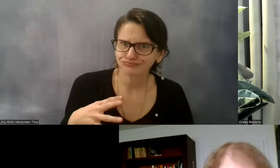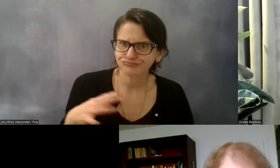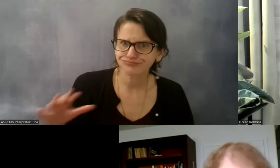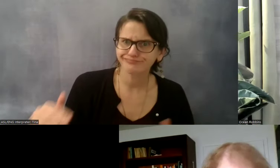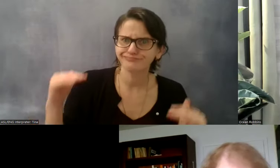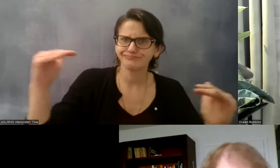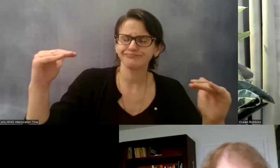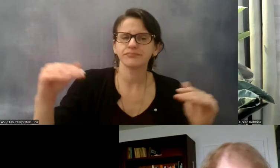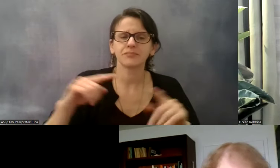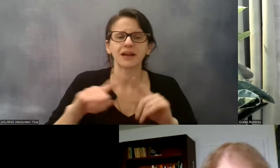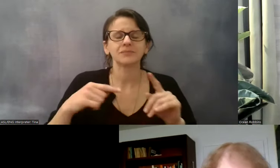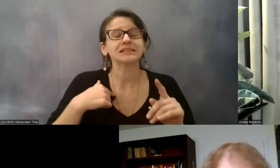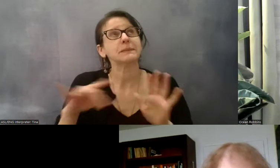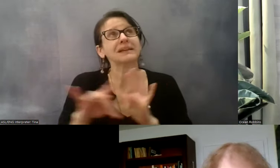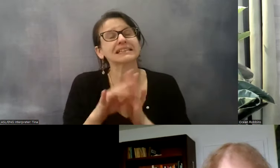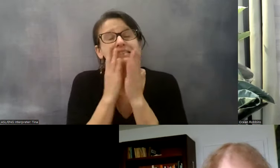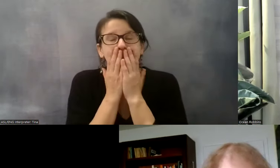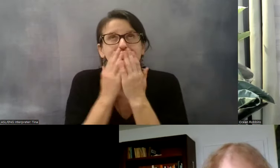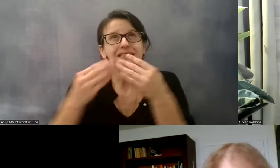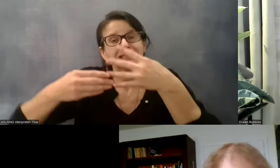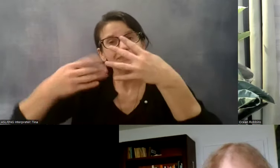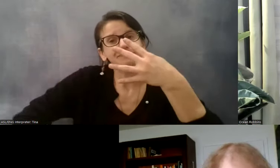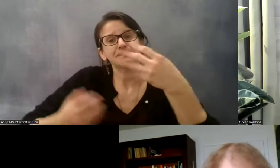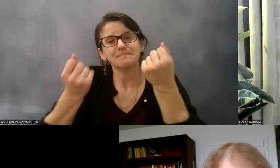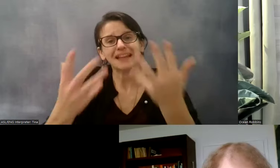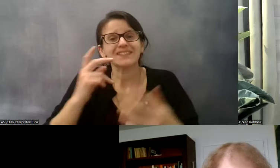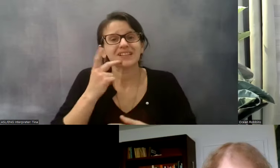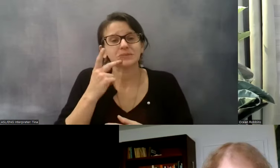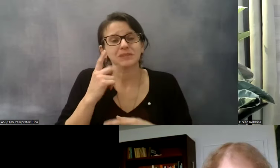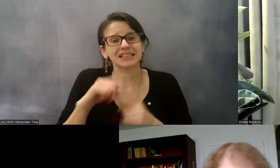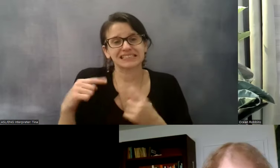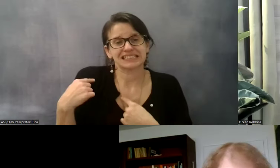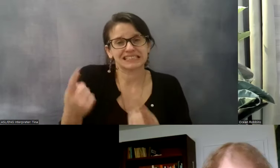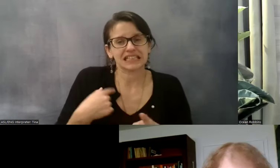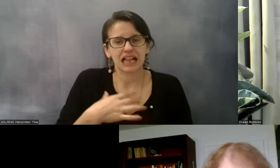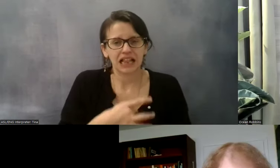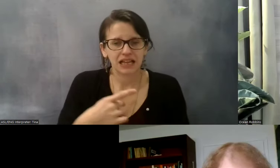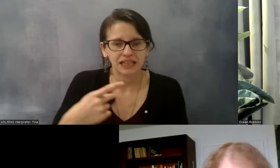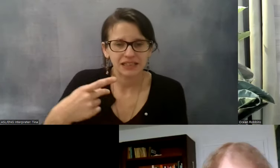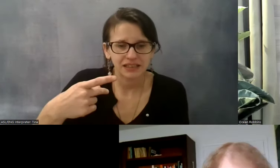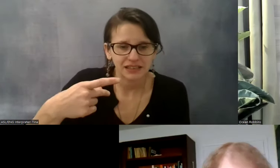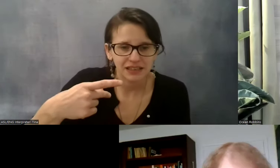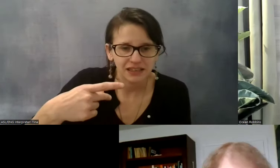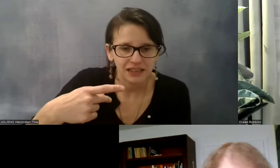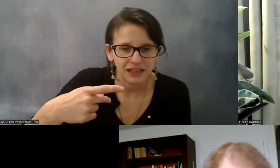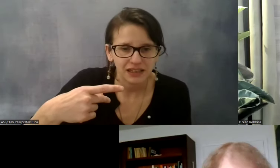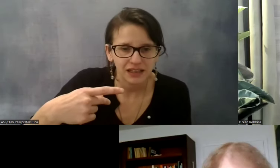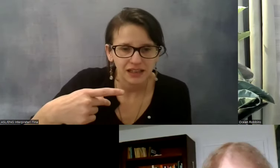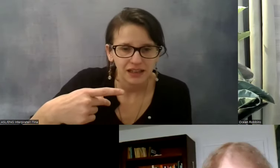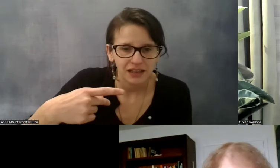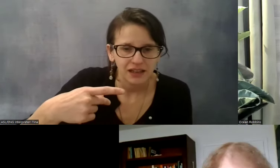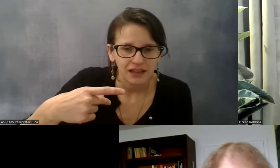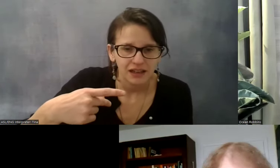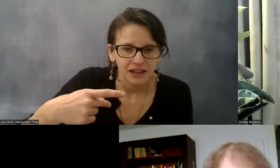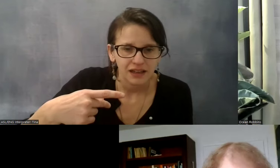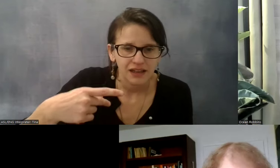go with, oh my gosh, there's so many. I've been really liking jicama lately, and it might be partly Oh. because I learned about its